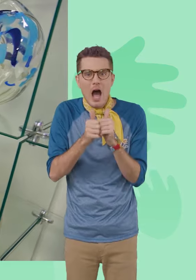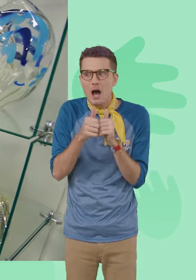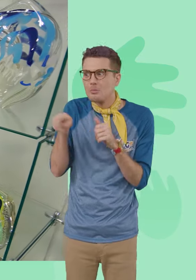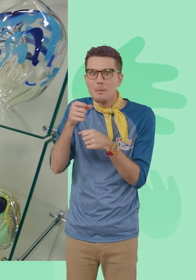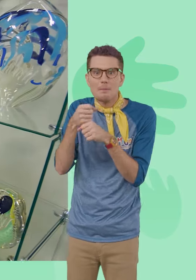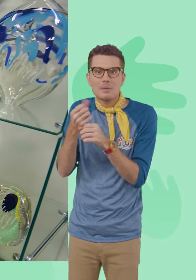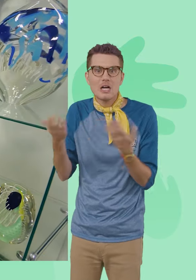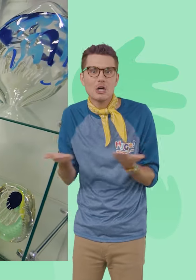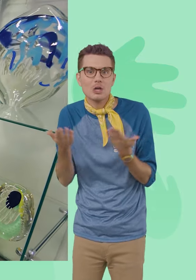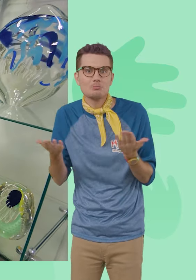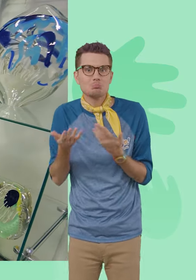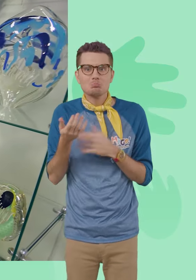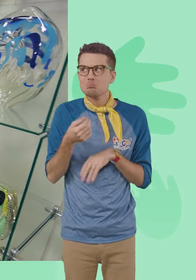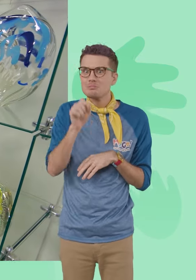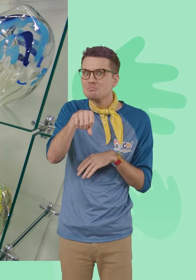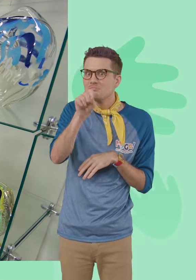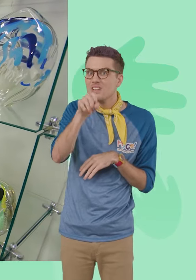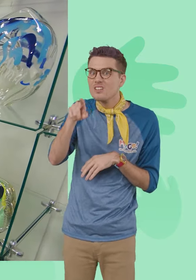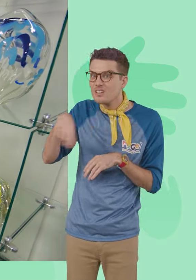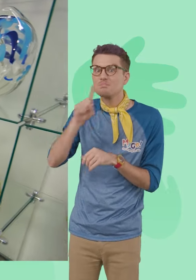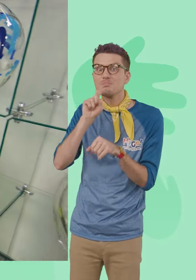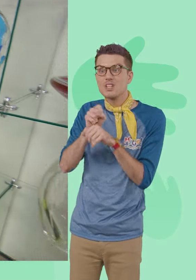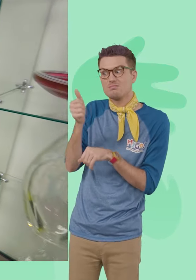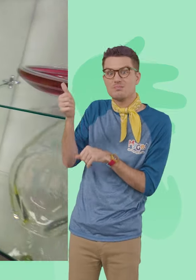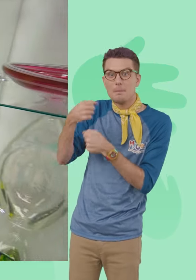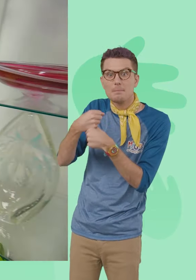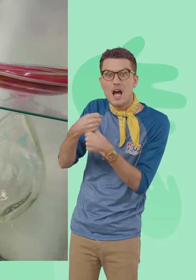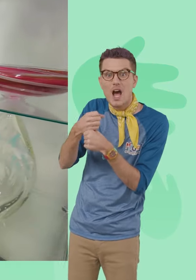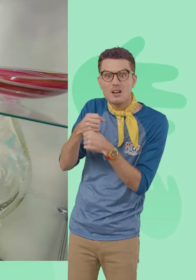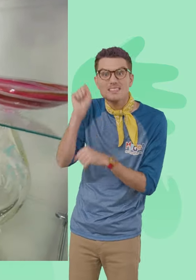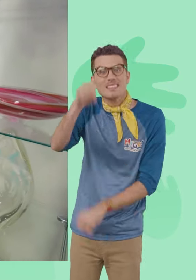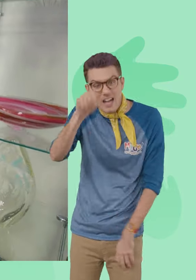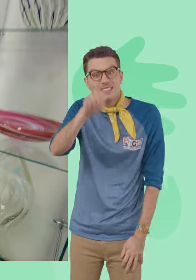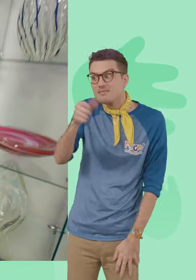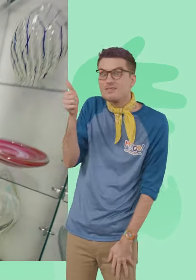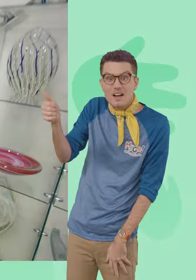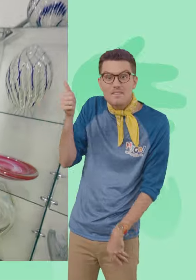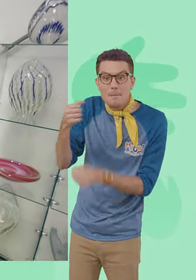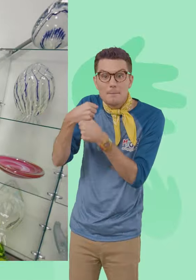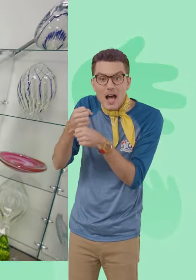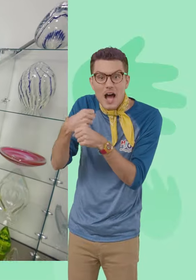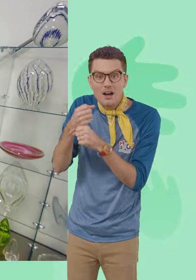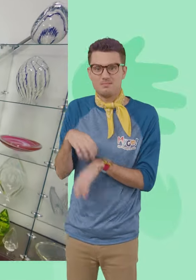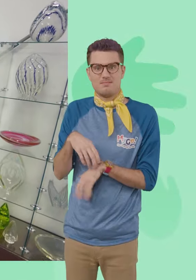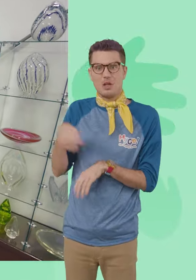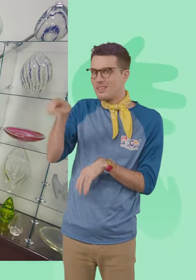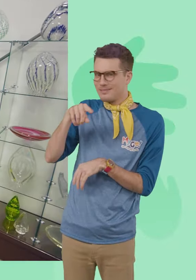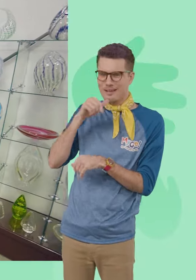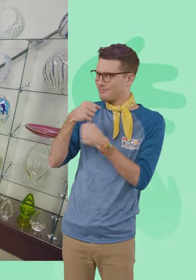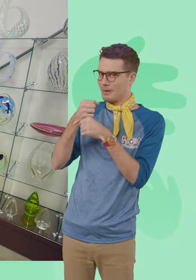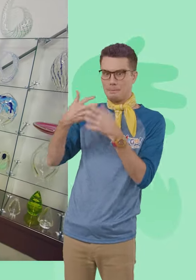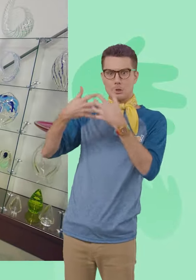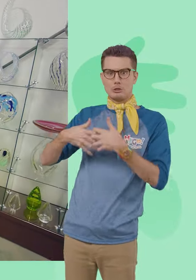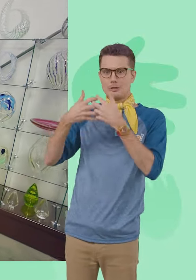Whoa, I am so curious how they made this here. Yeah, all of these are